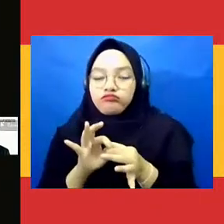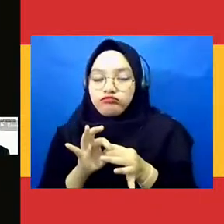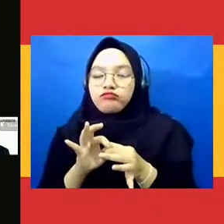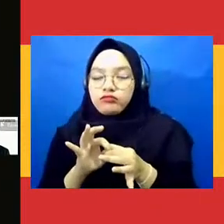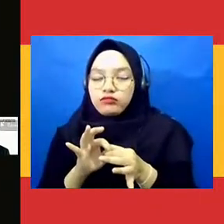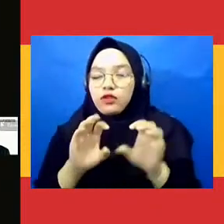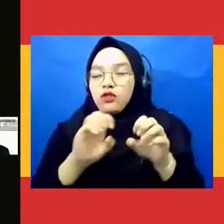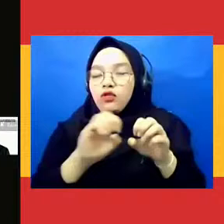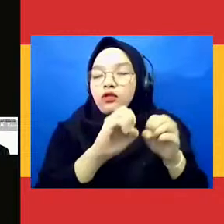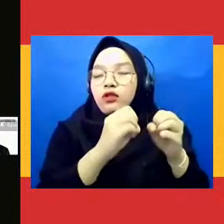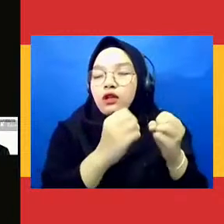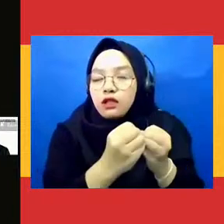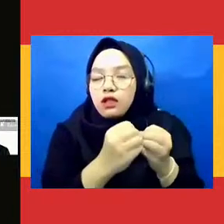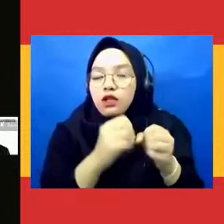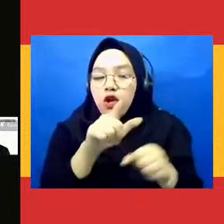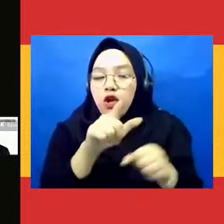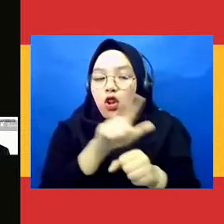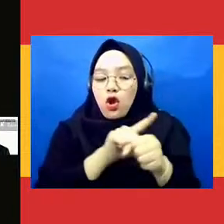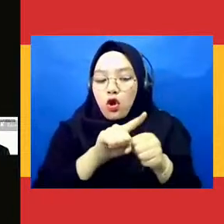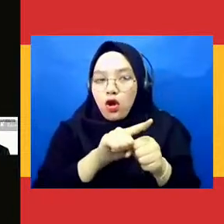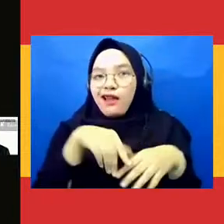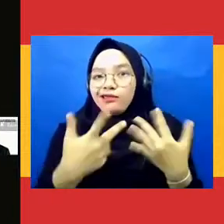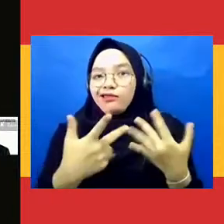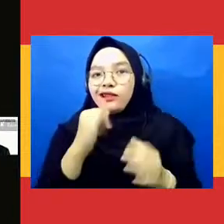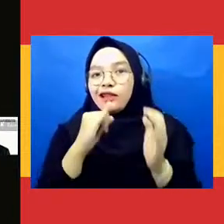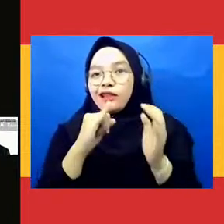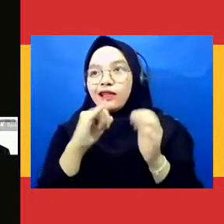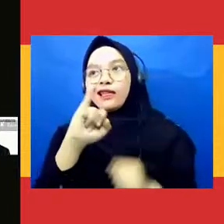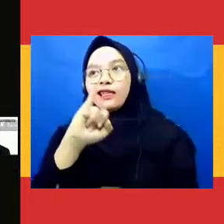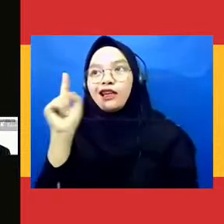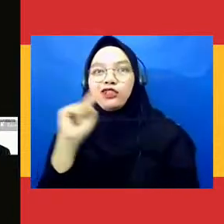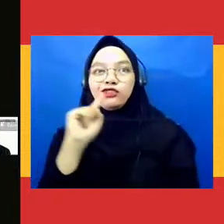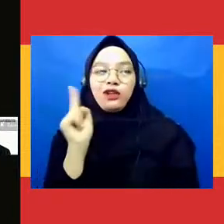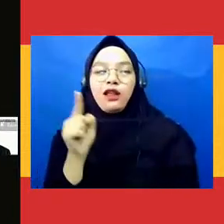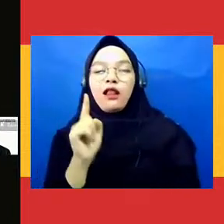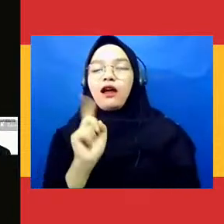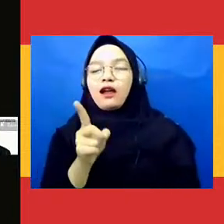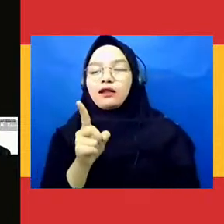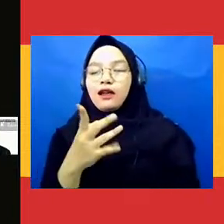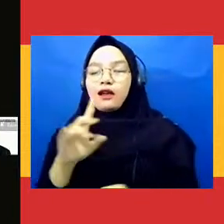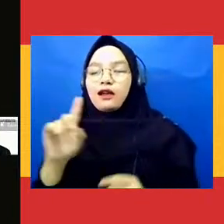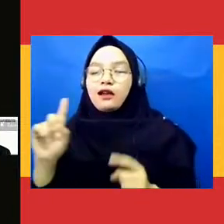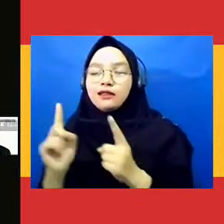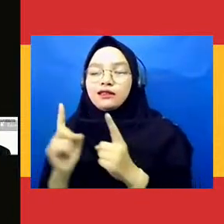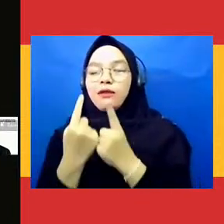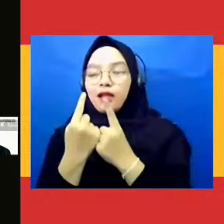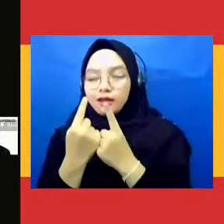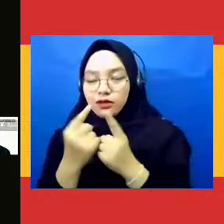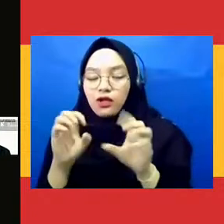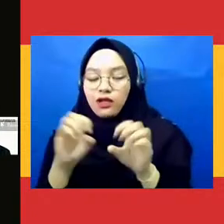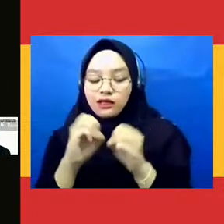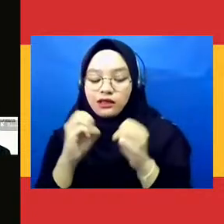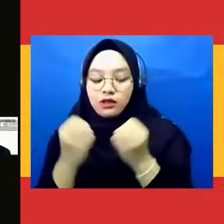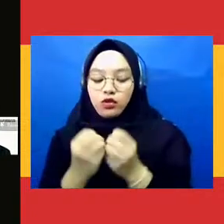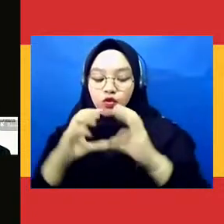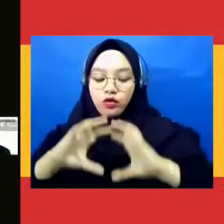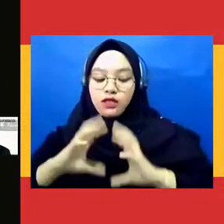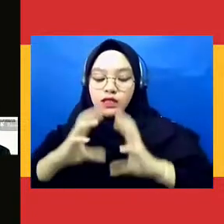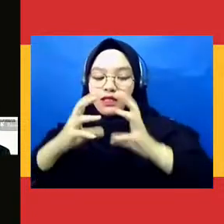forum, about 11 world organizations participate, including UCL Jazz